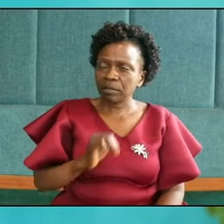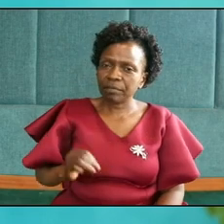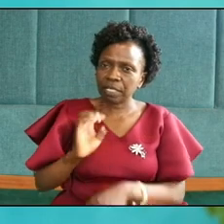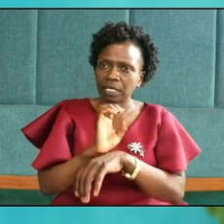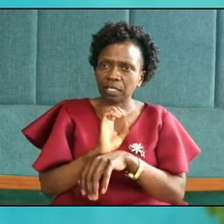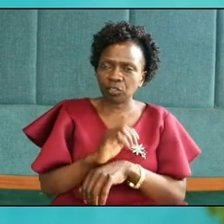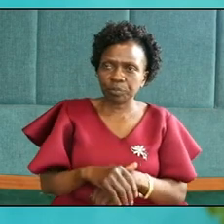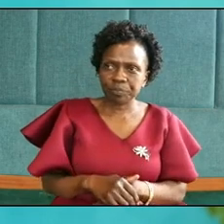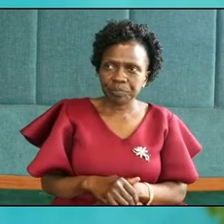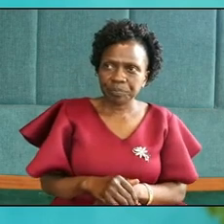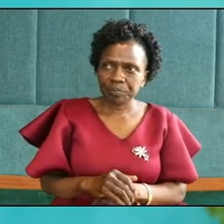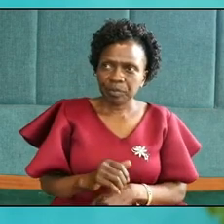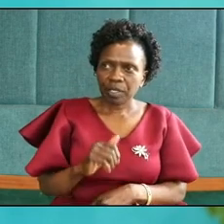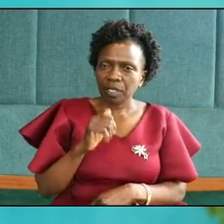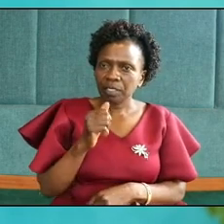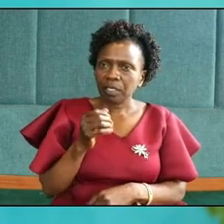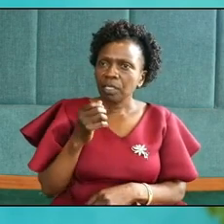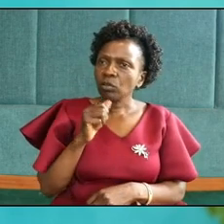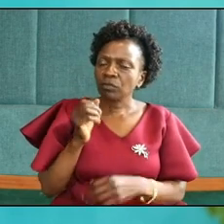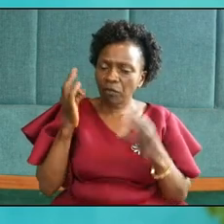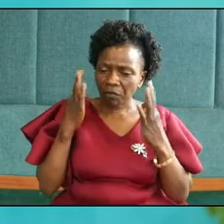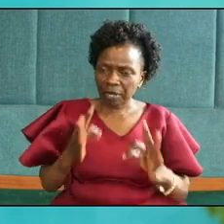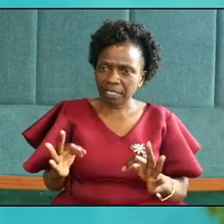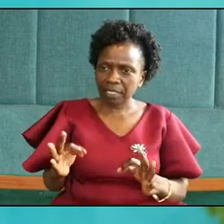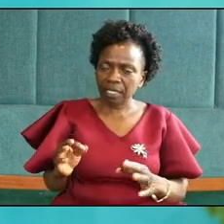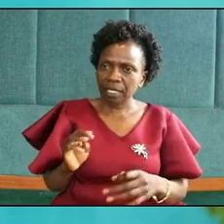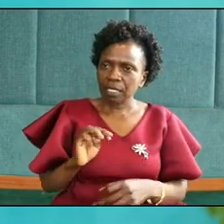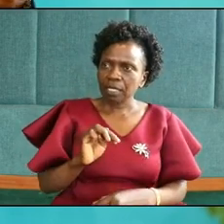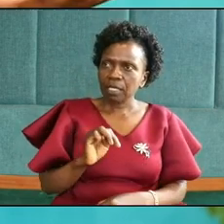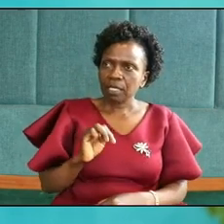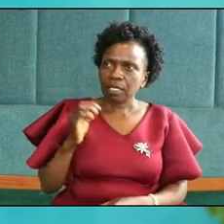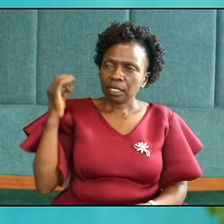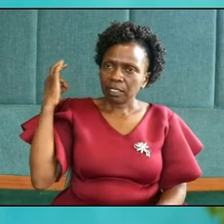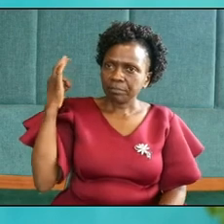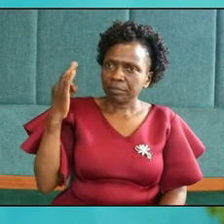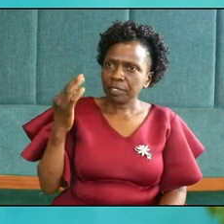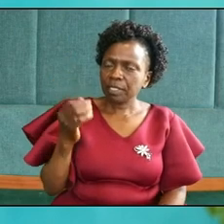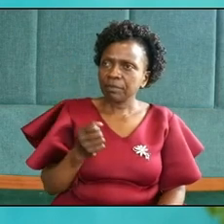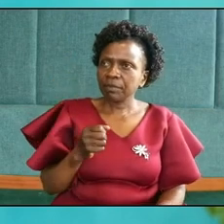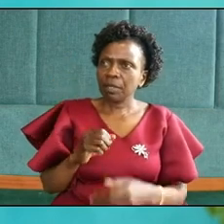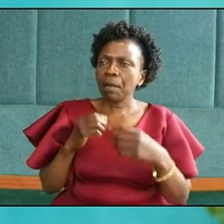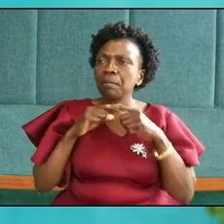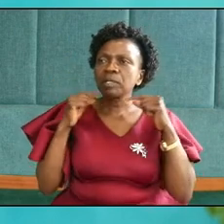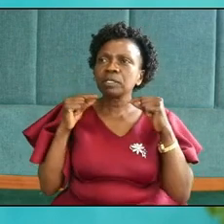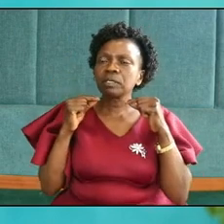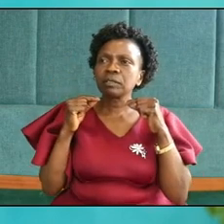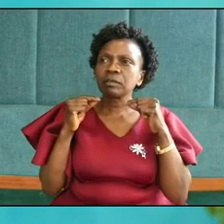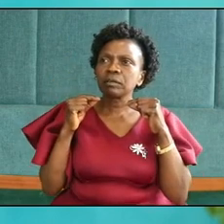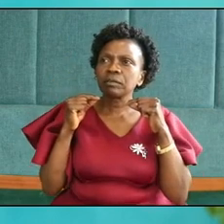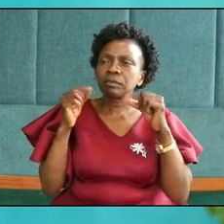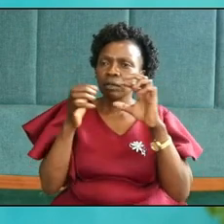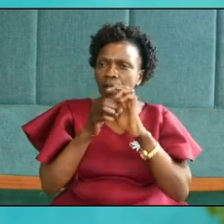place of trial for fresh seminary graduates who work as ministerial interns being groomed